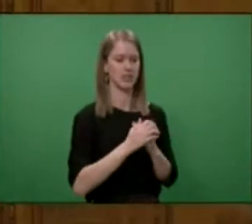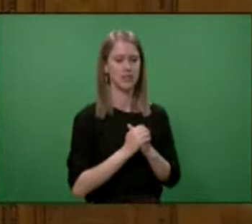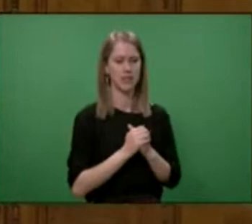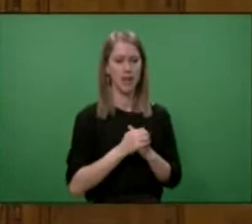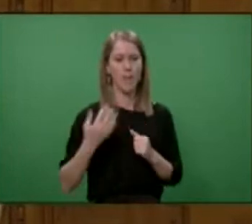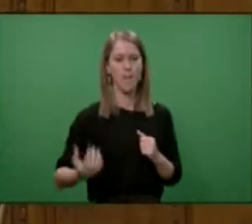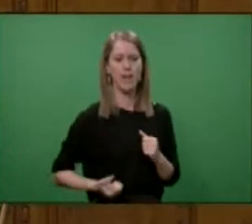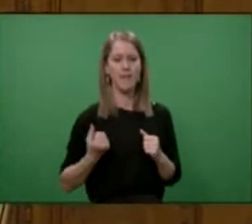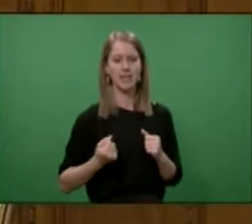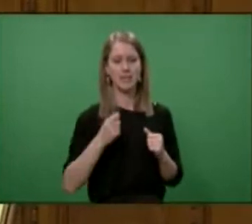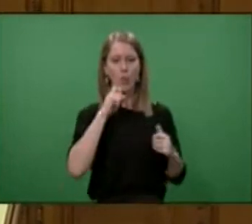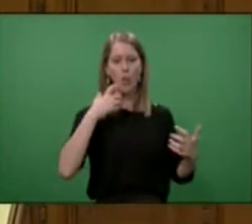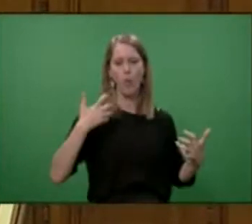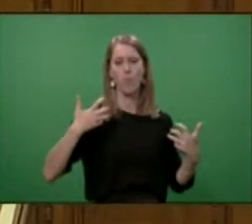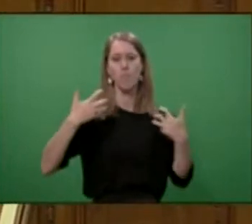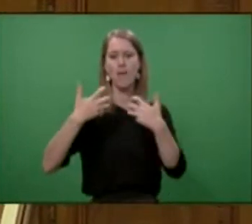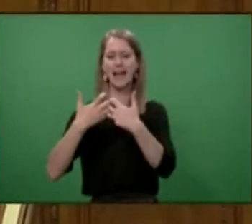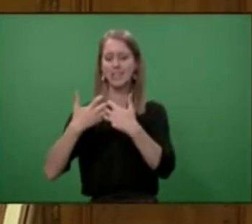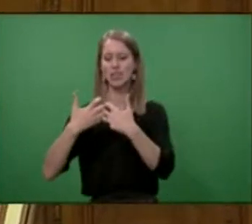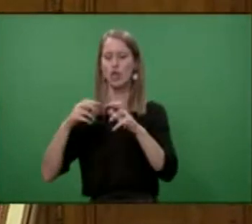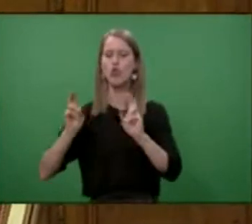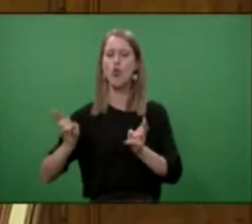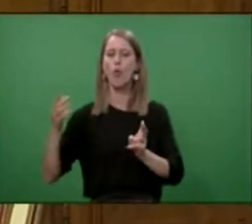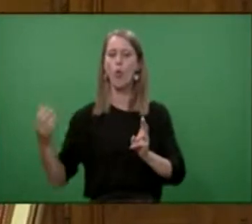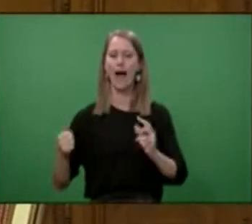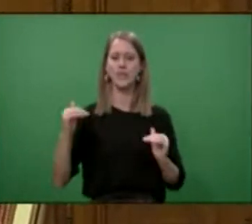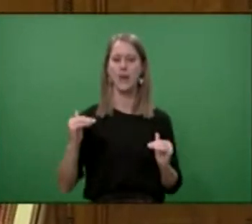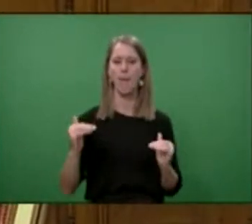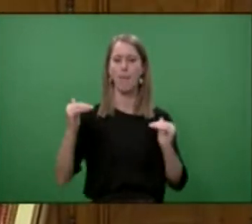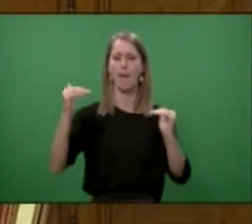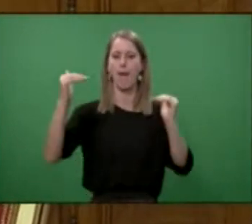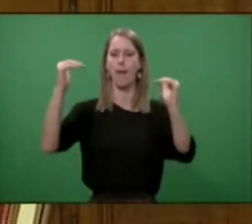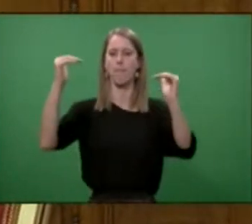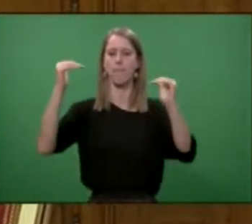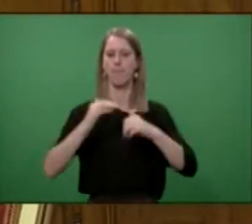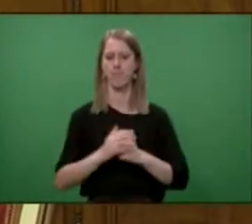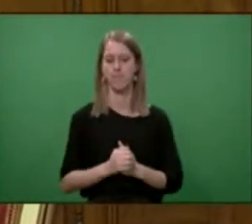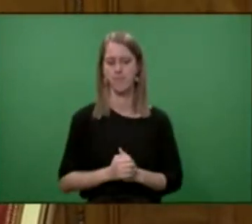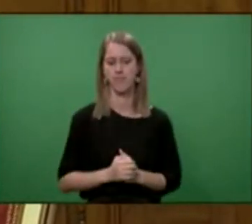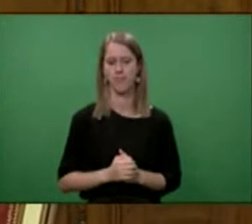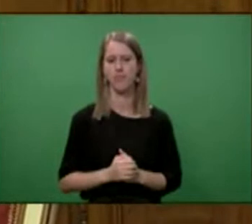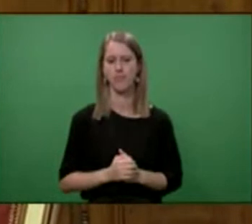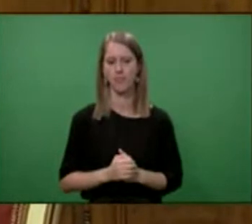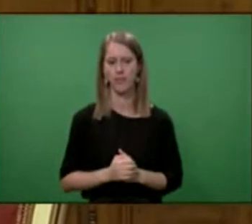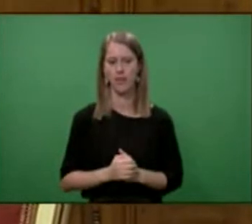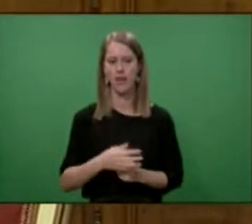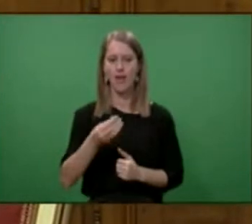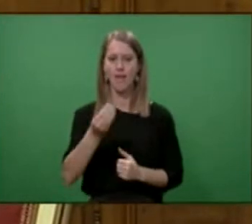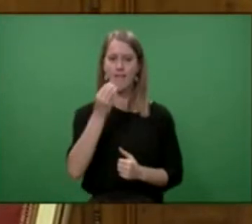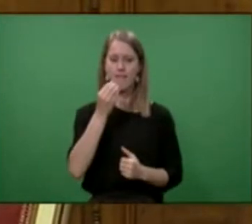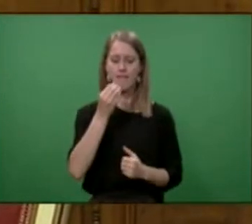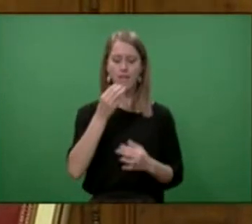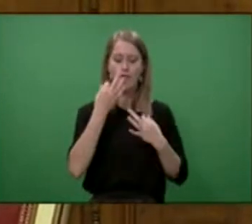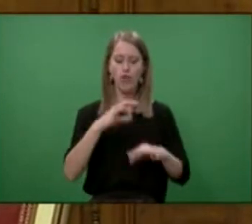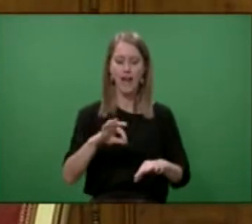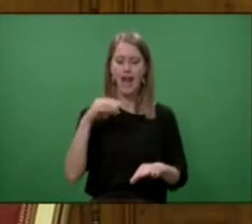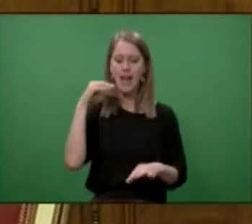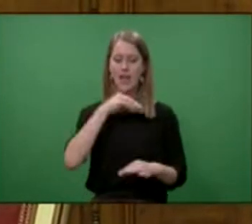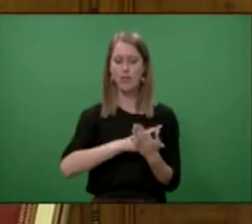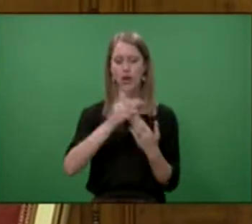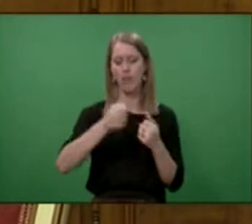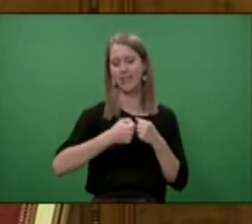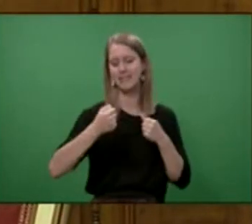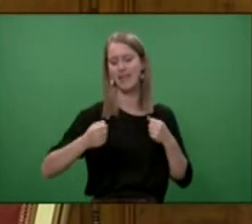to increases in the average wage. It will extend the free and healthy lunch program to cover